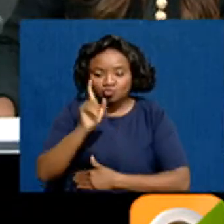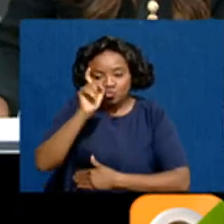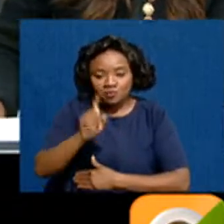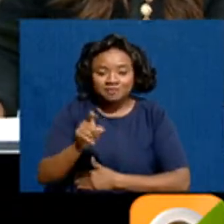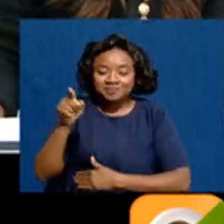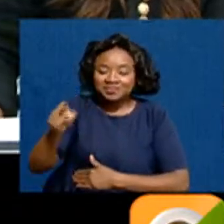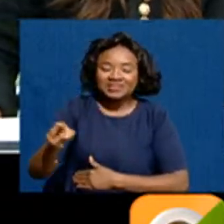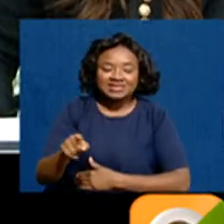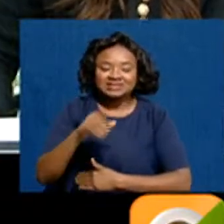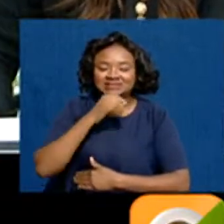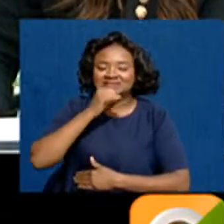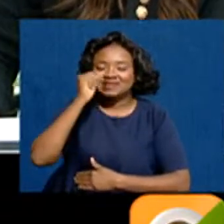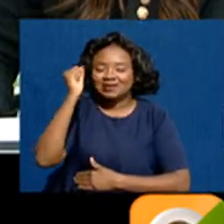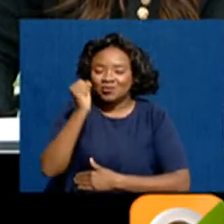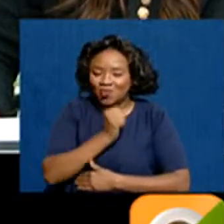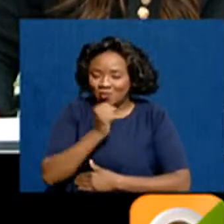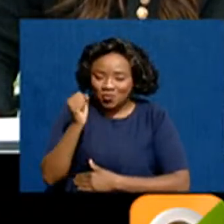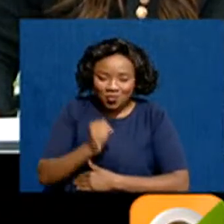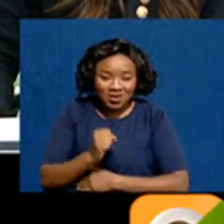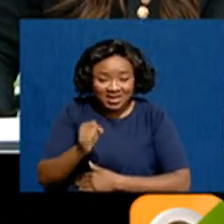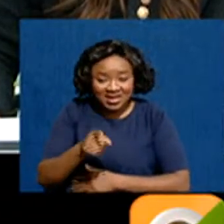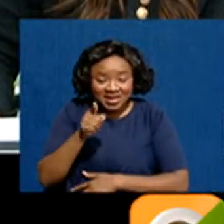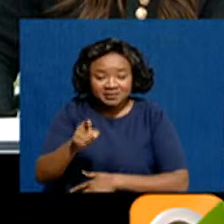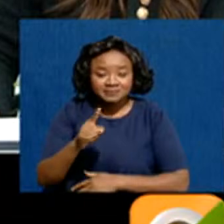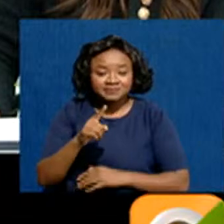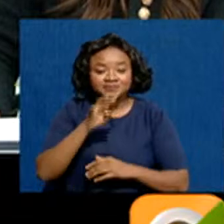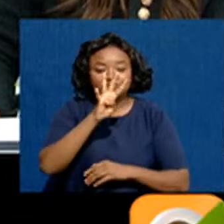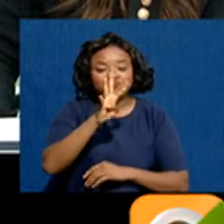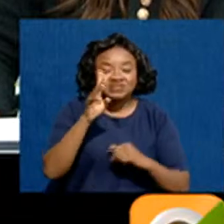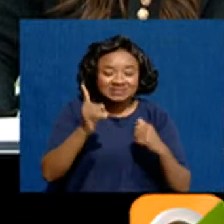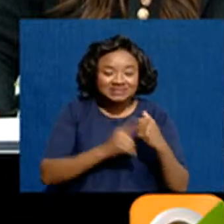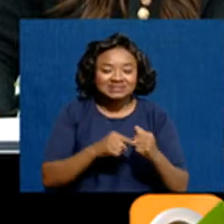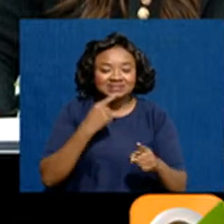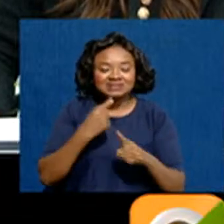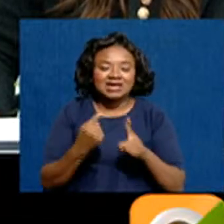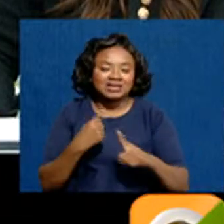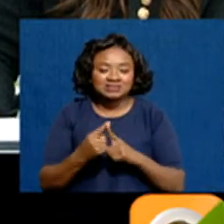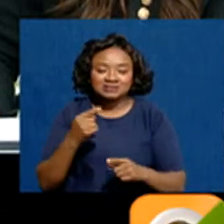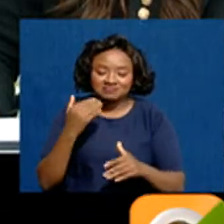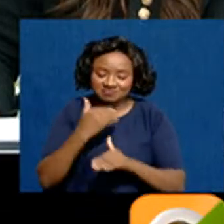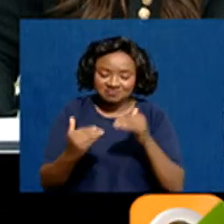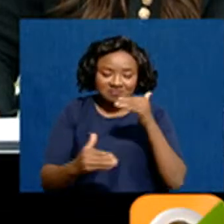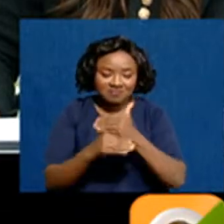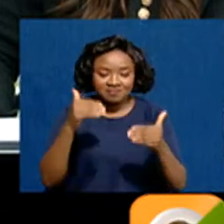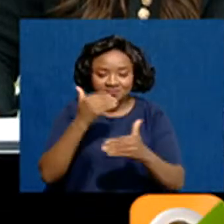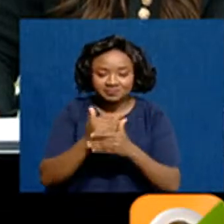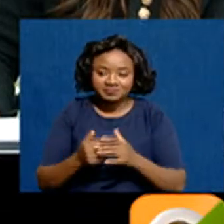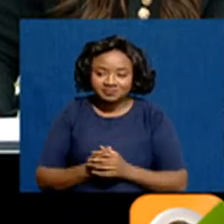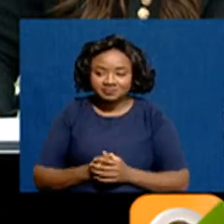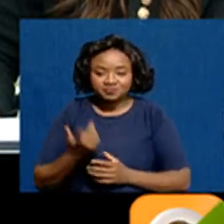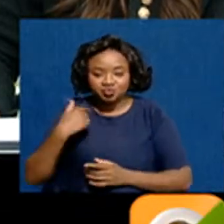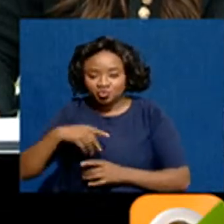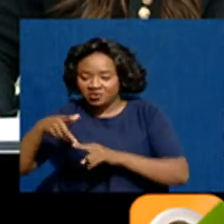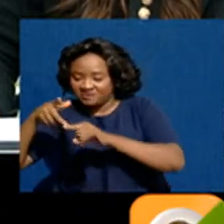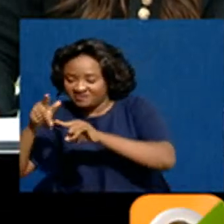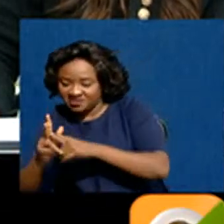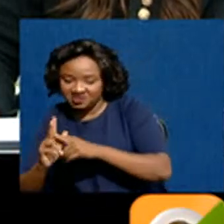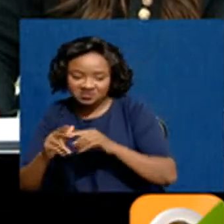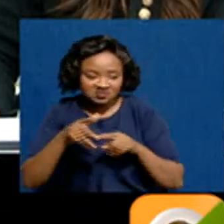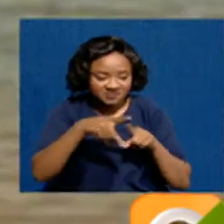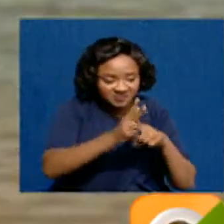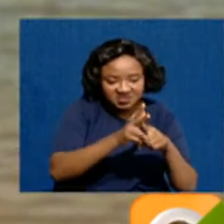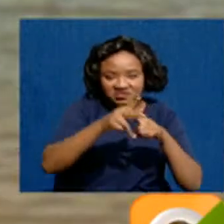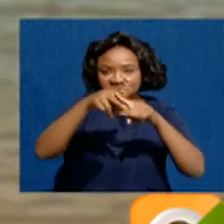an aging infrastructure, 46 years old. We are patching here, reconstructing here, helping here, and so